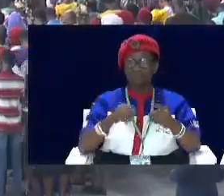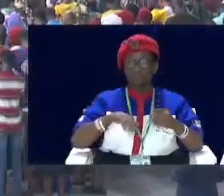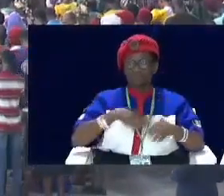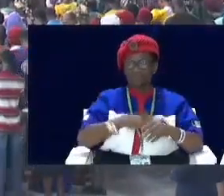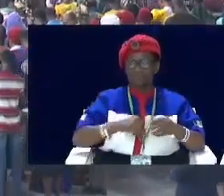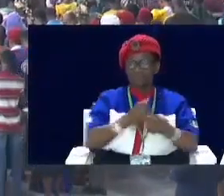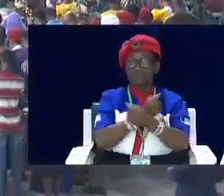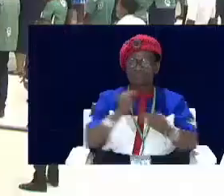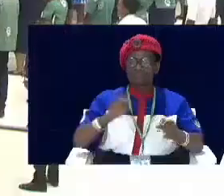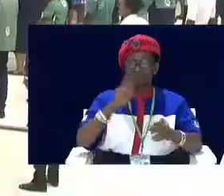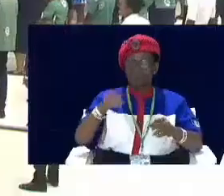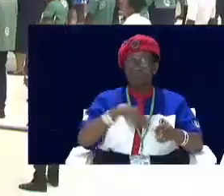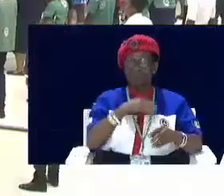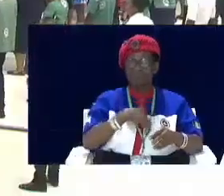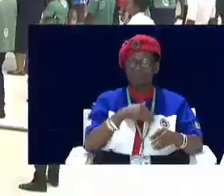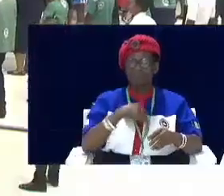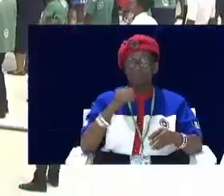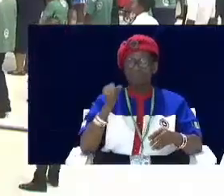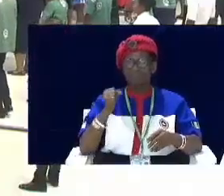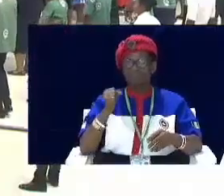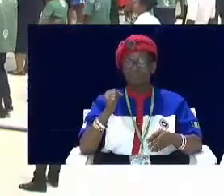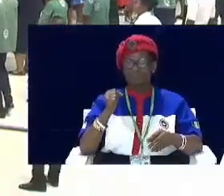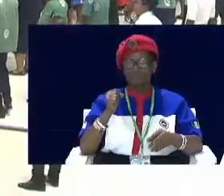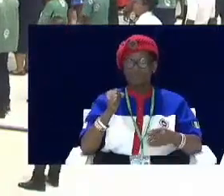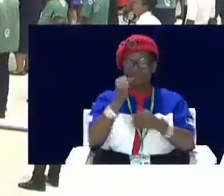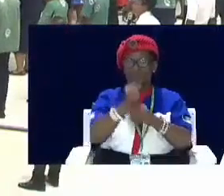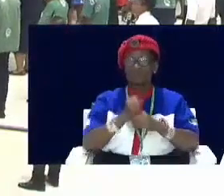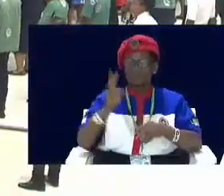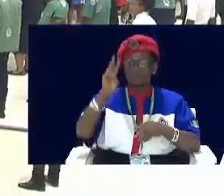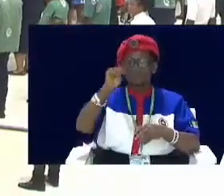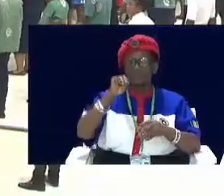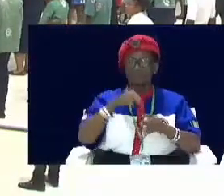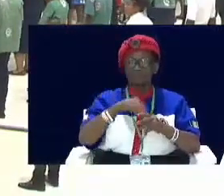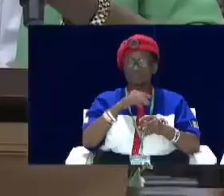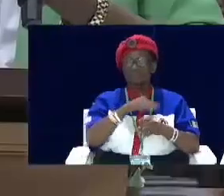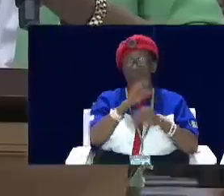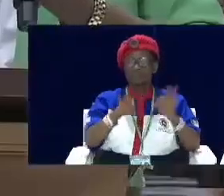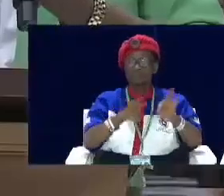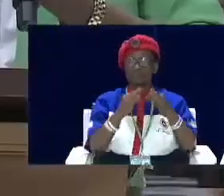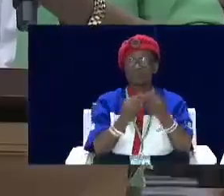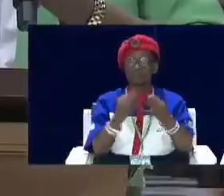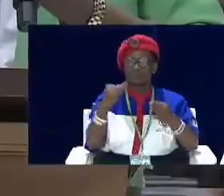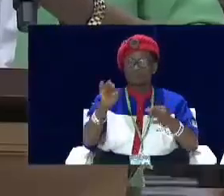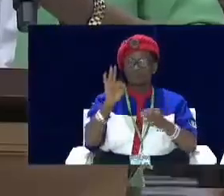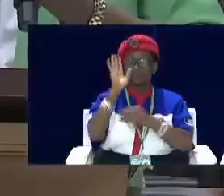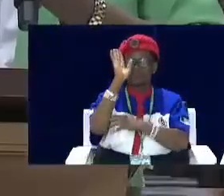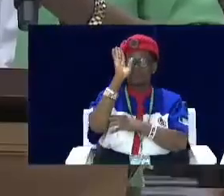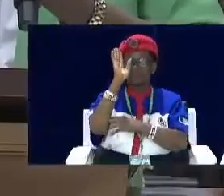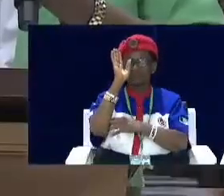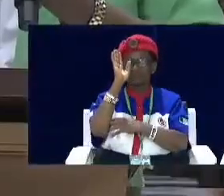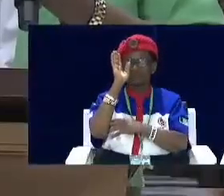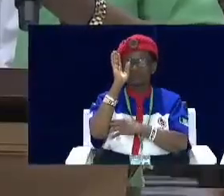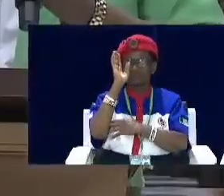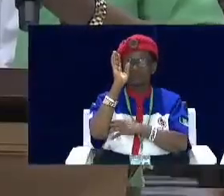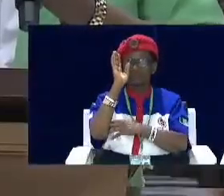their souls. Receive them into the family of God.